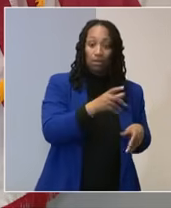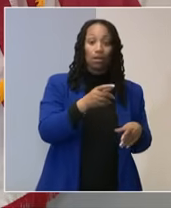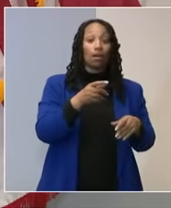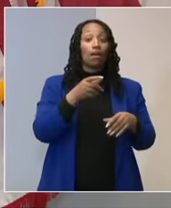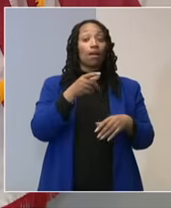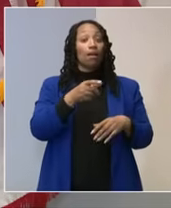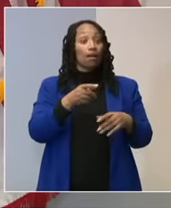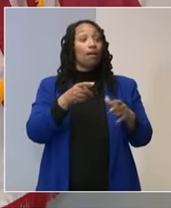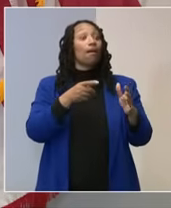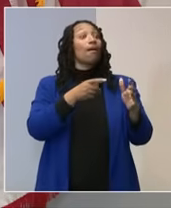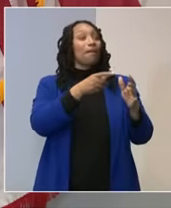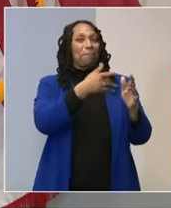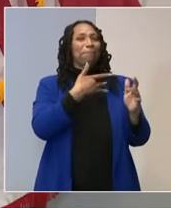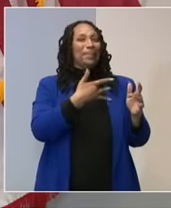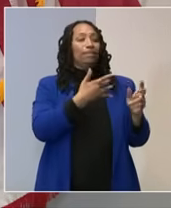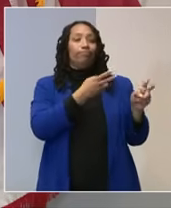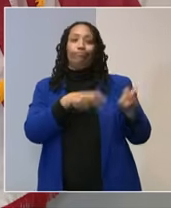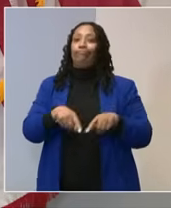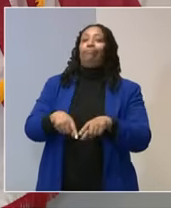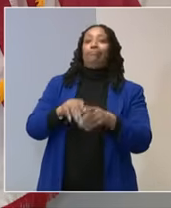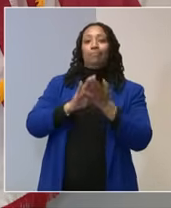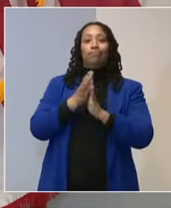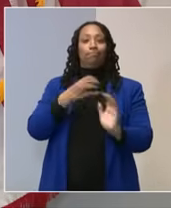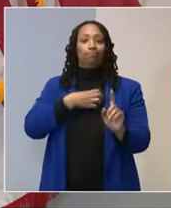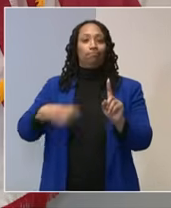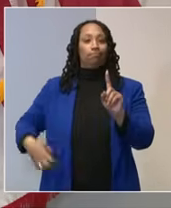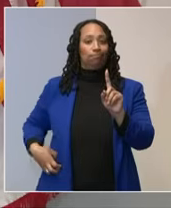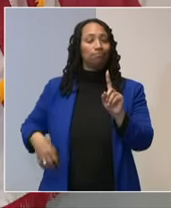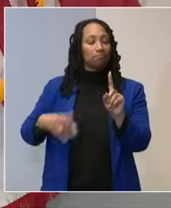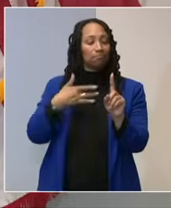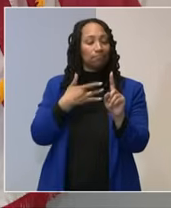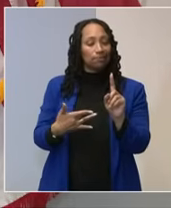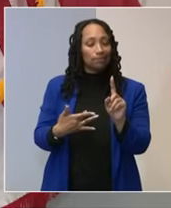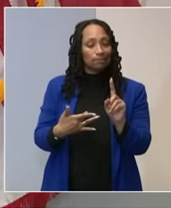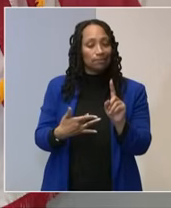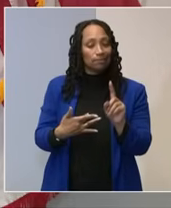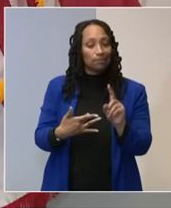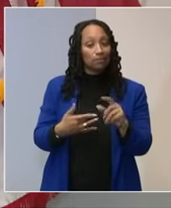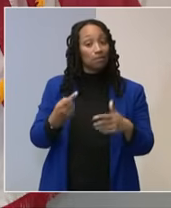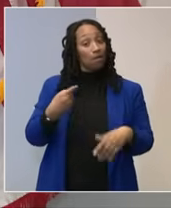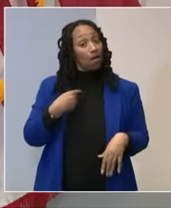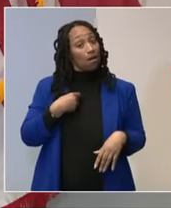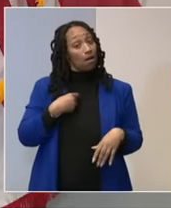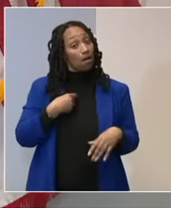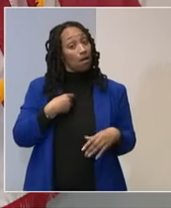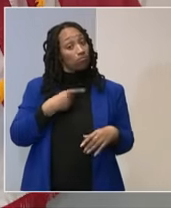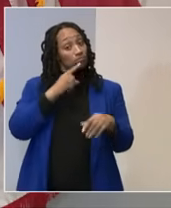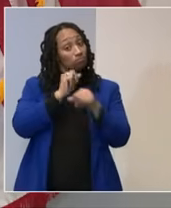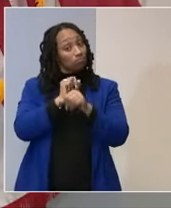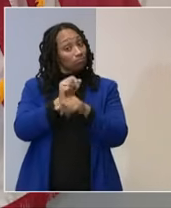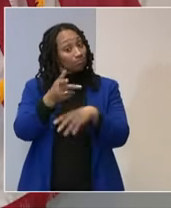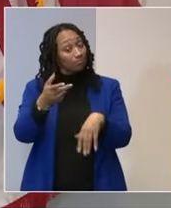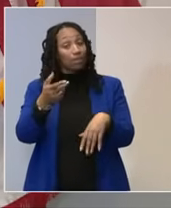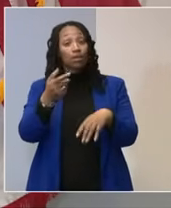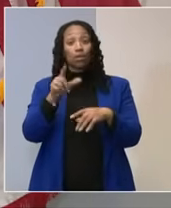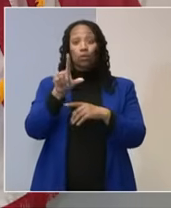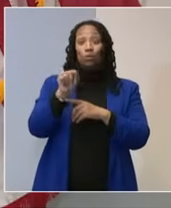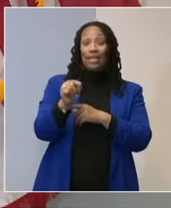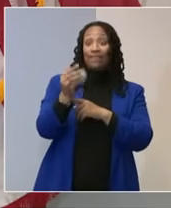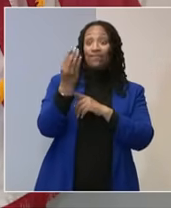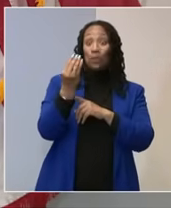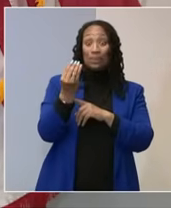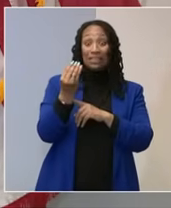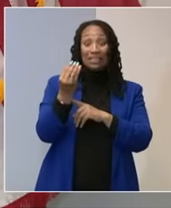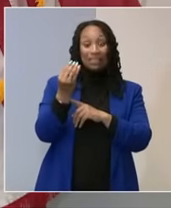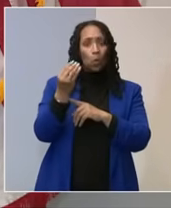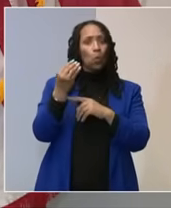case. I had a competitive general election back in 2014, if some of you don't remember. David Catania